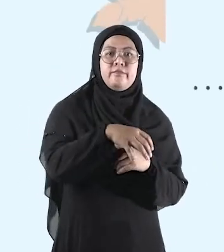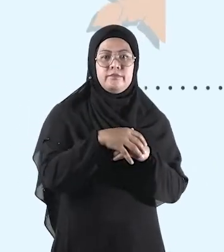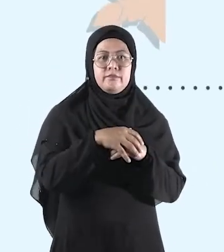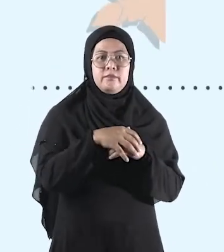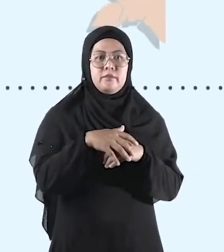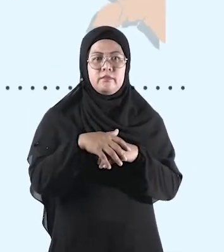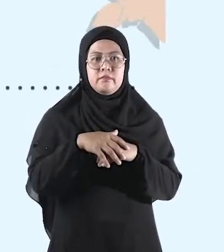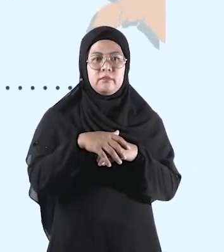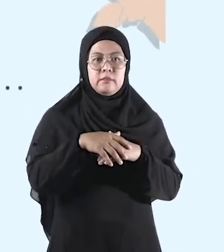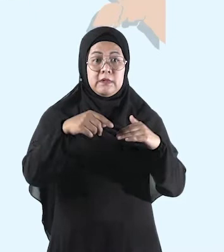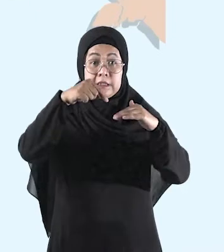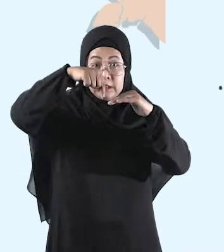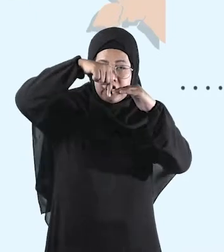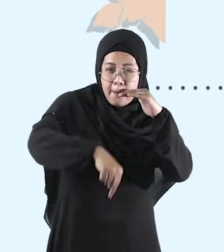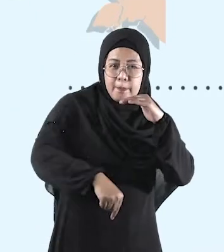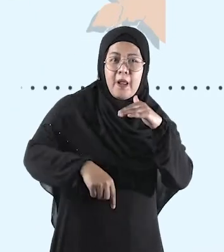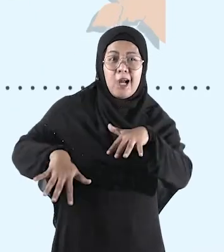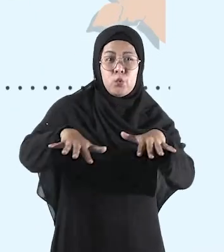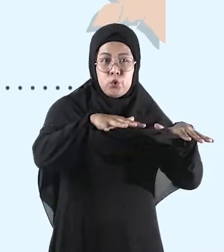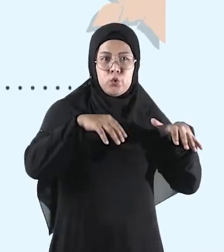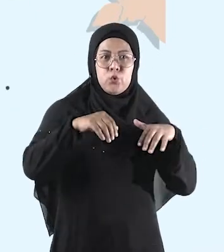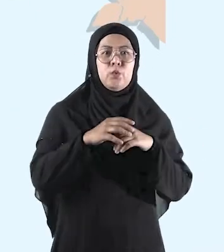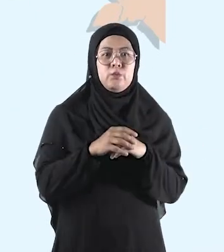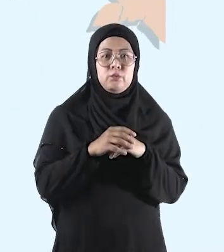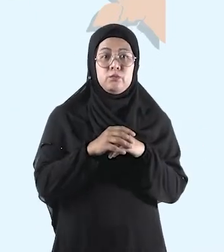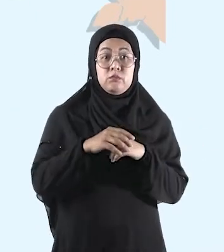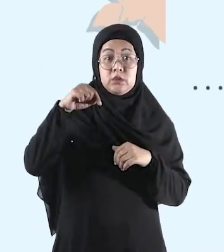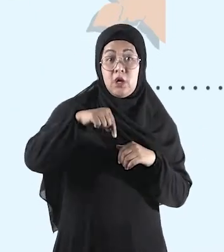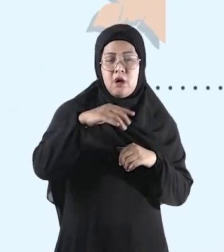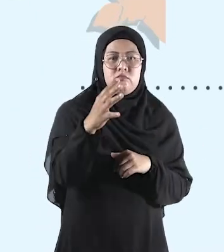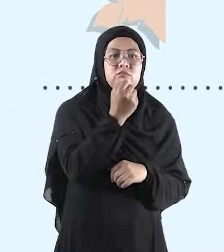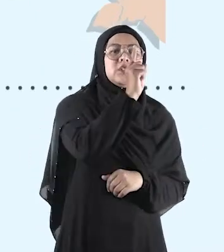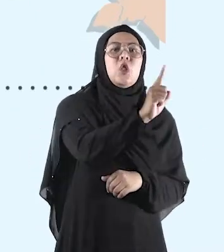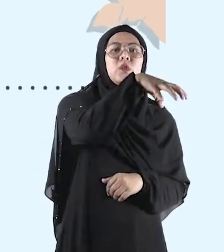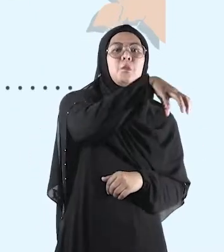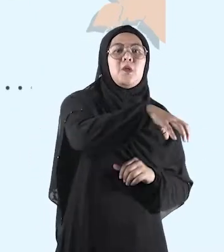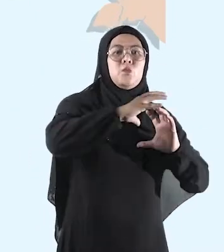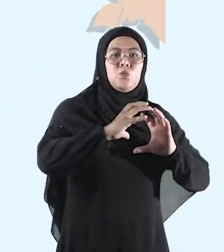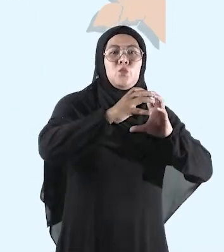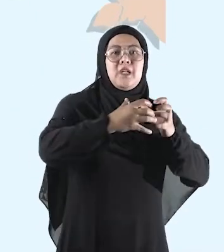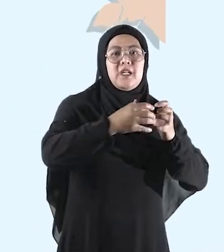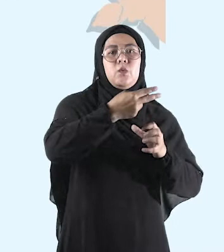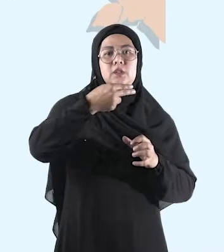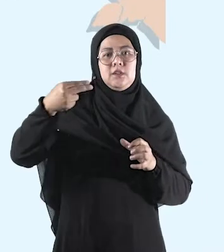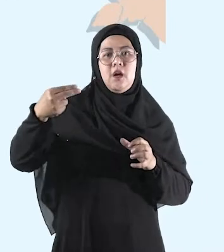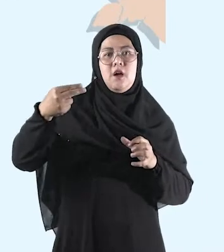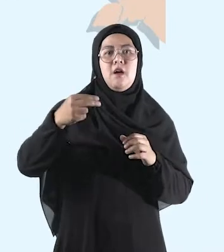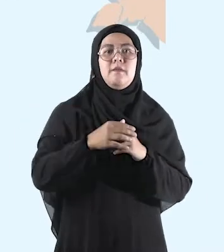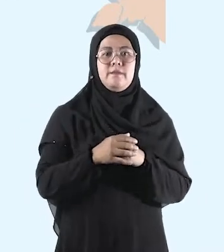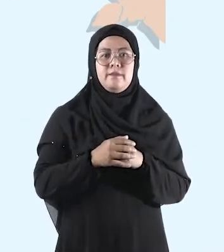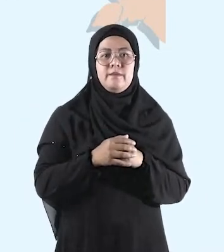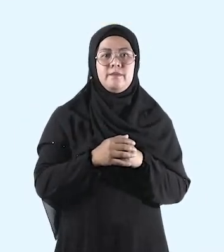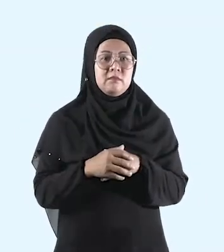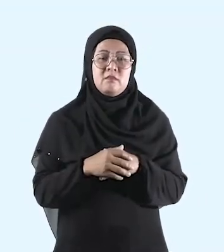maps, including land and sea maps that are now integrated in the Indonesia Topographic Map, or RBI, throughout